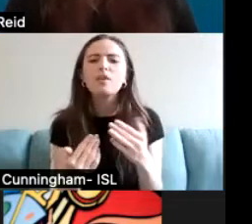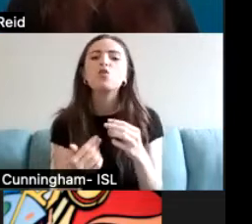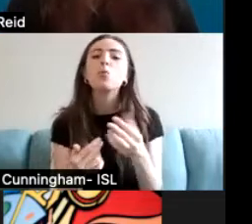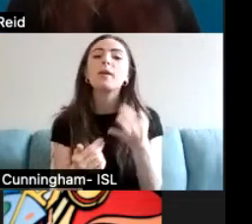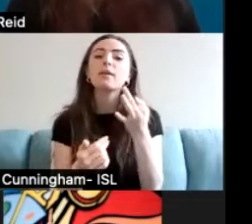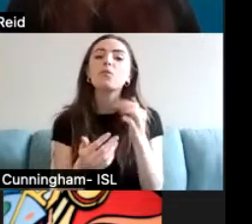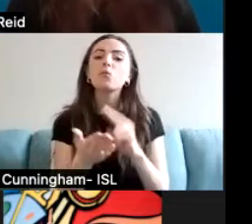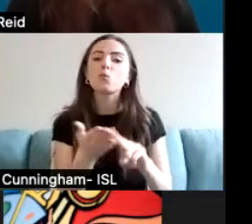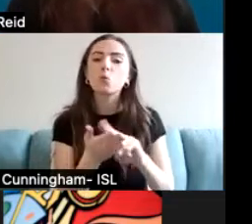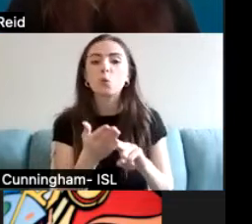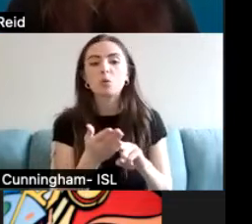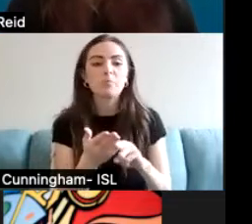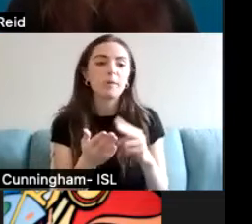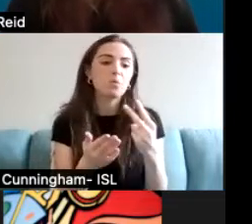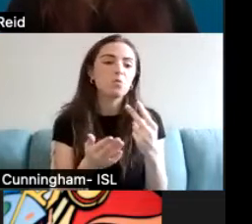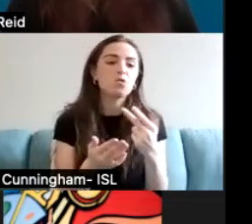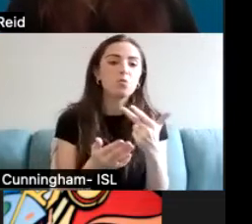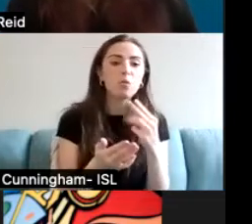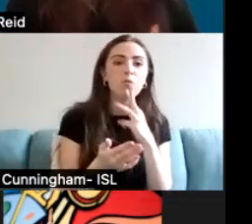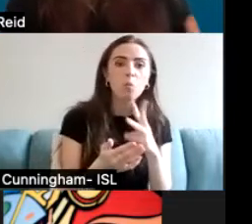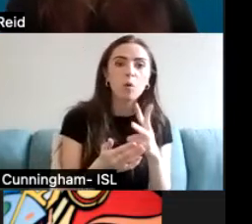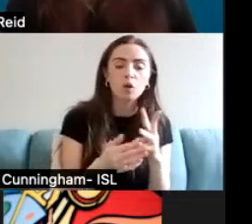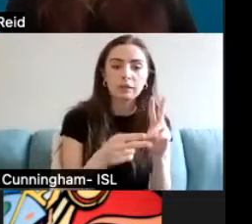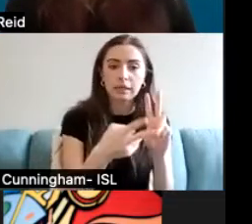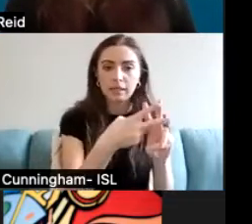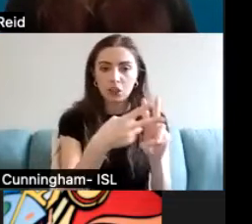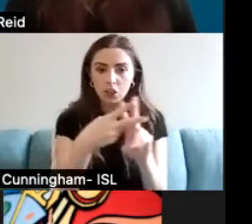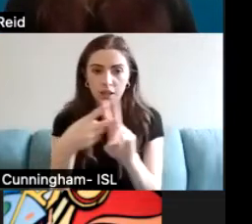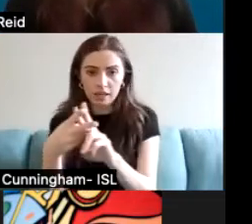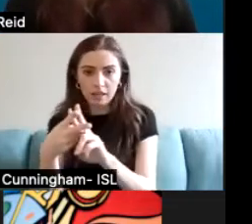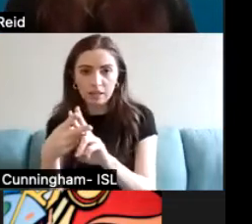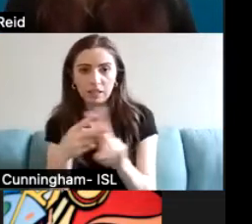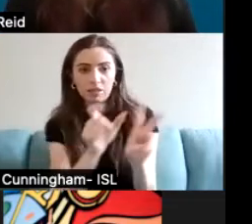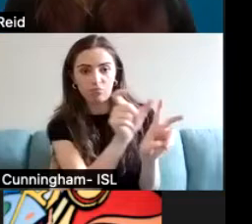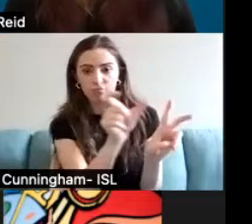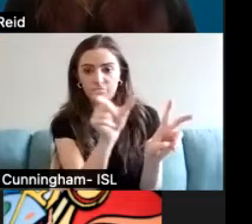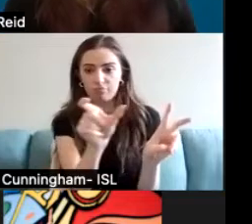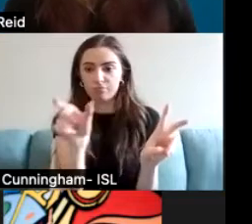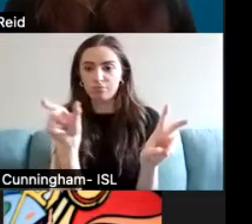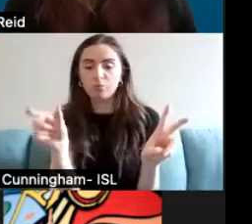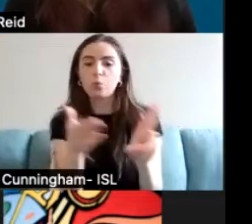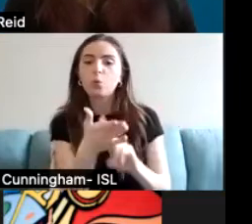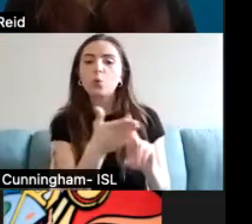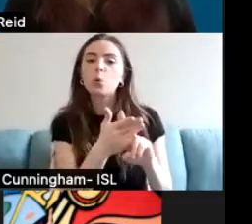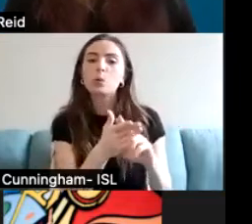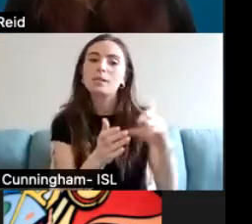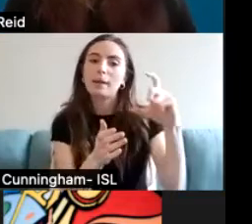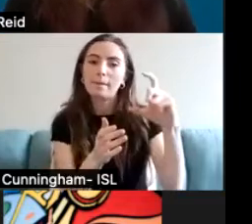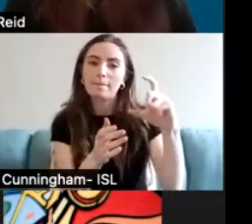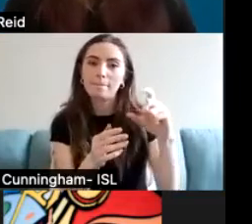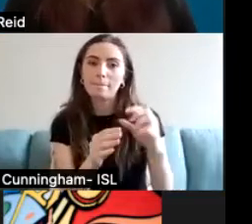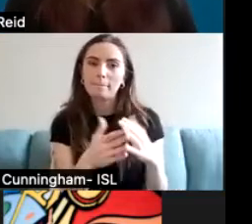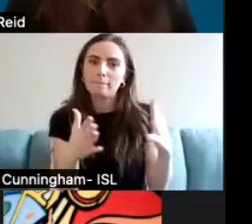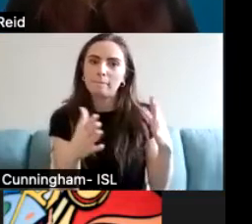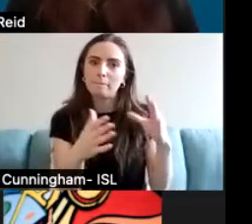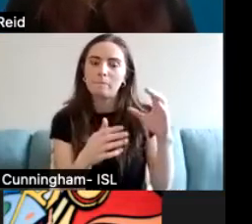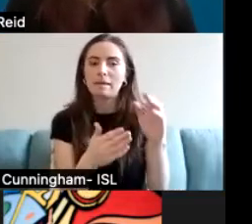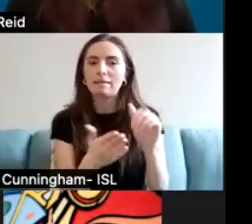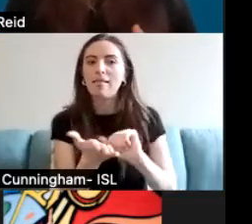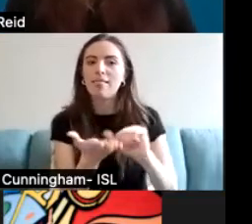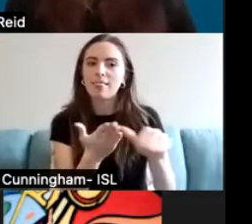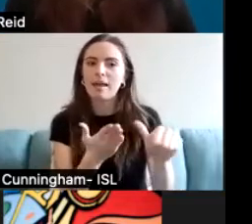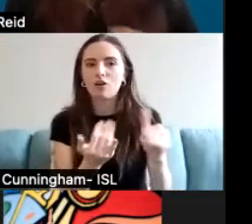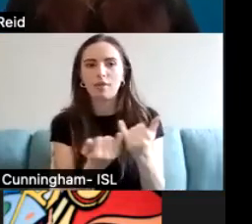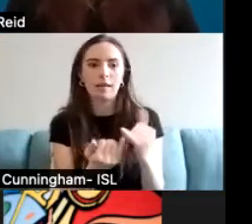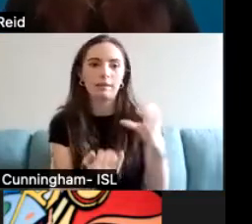difference when it comes to the accessibility for people that are using your content. So just think about camels